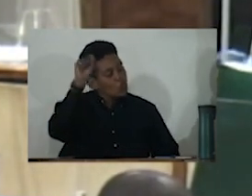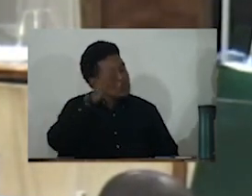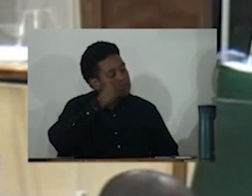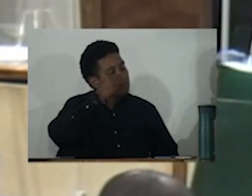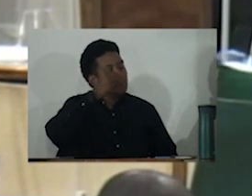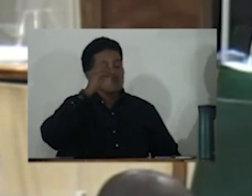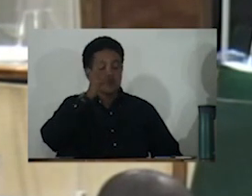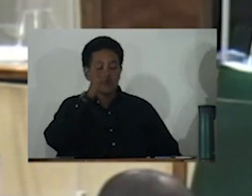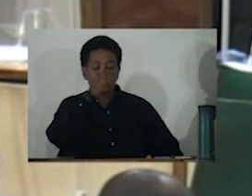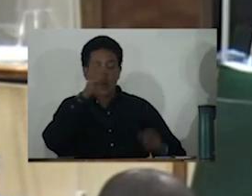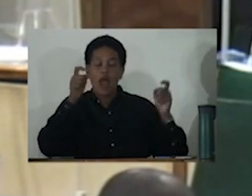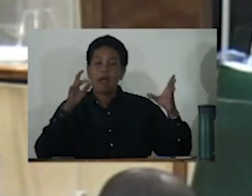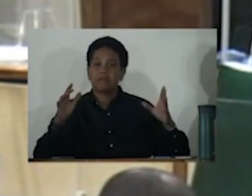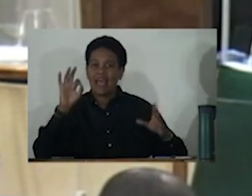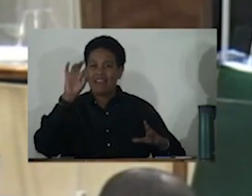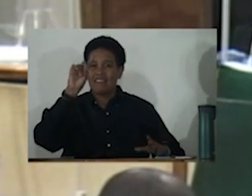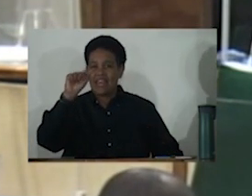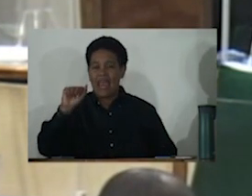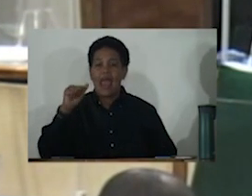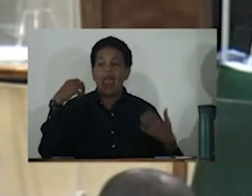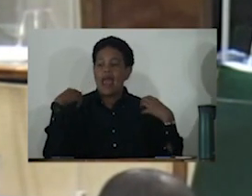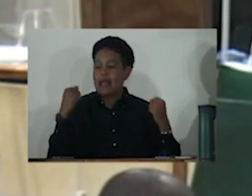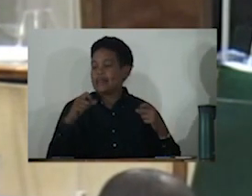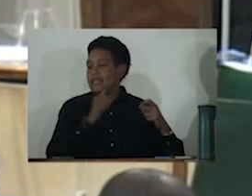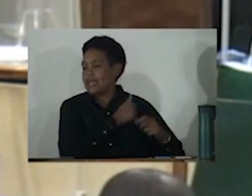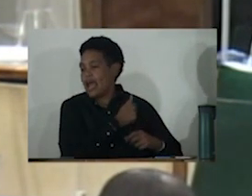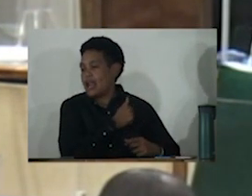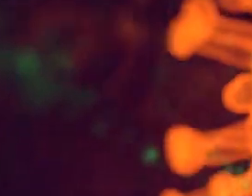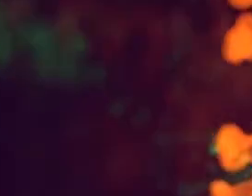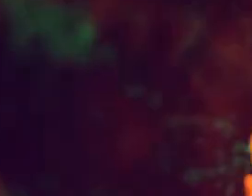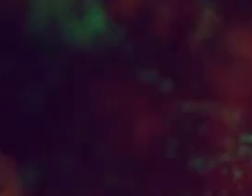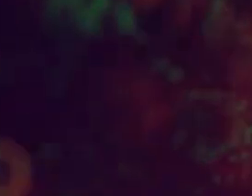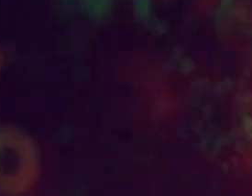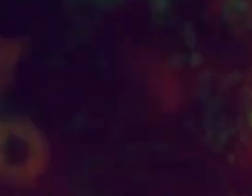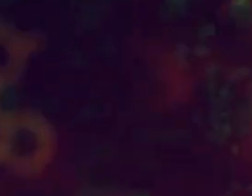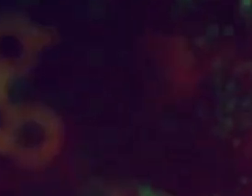Health Canada, and the European Medicines Agency.